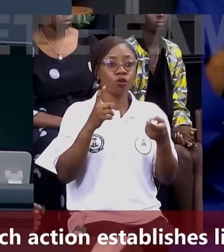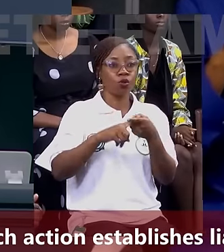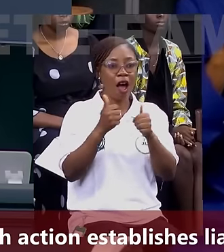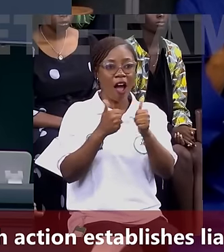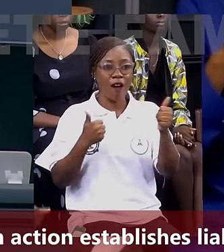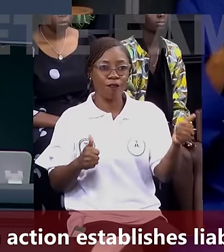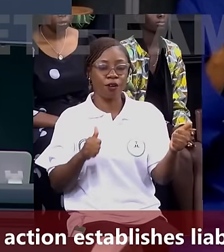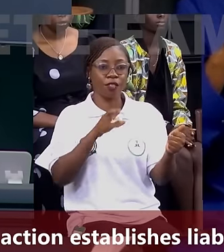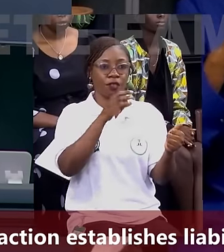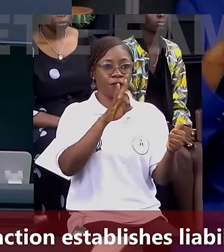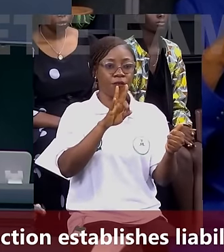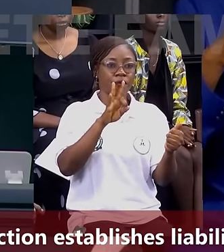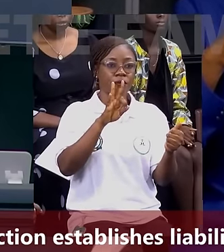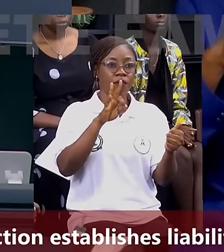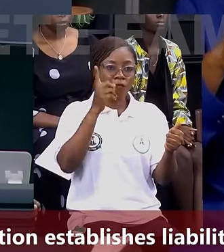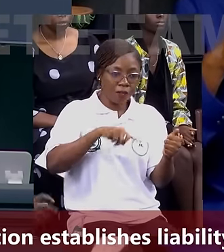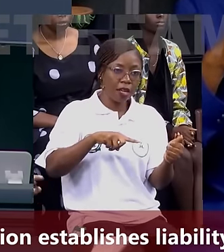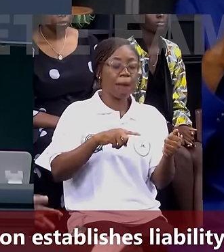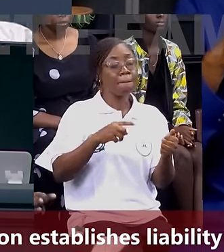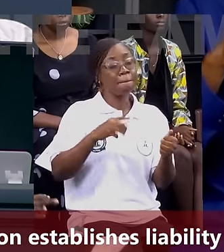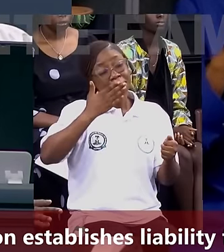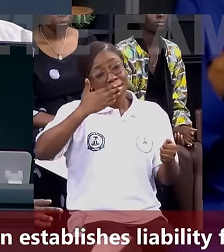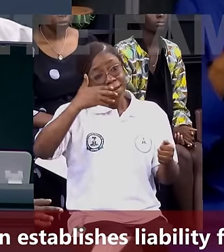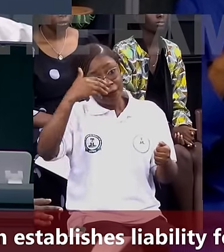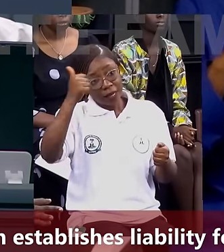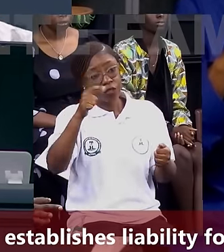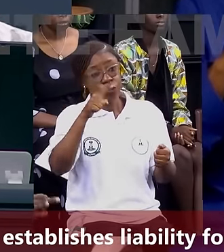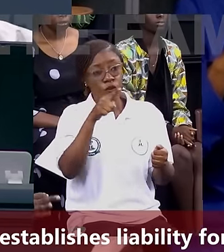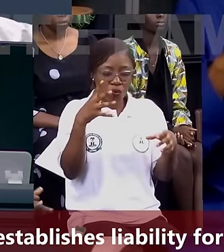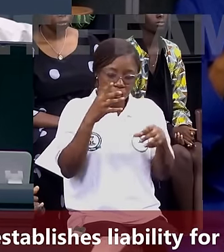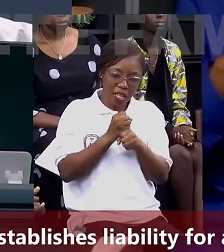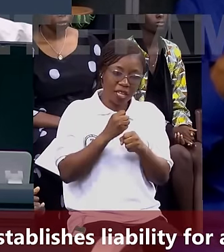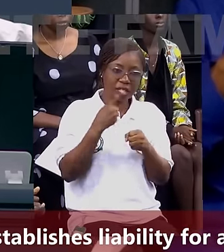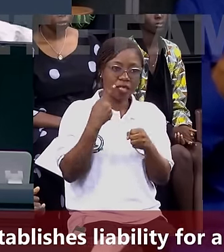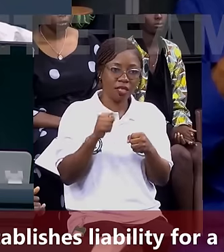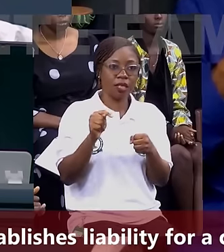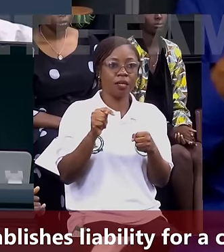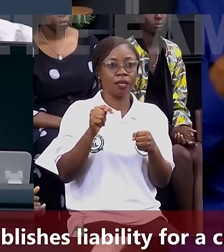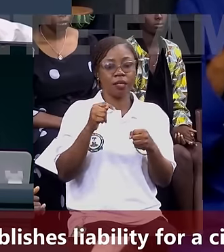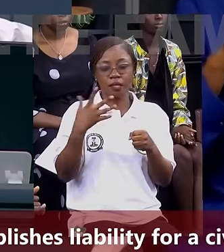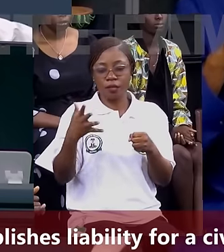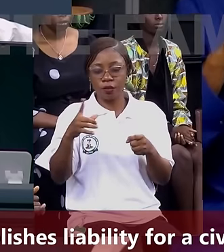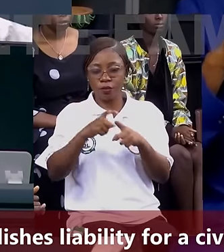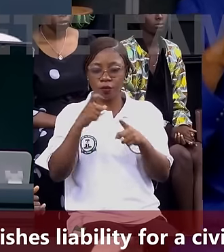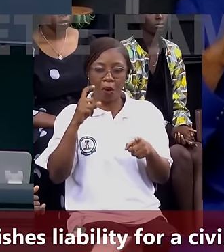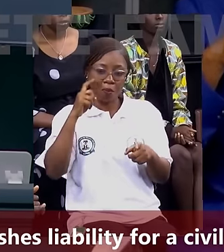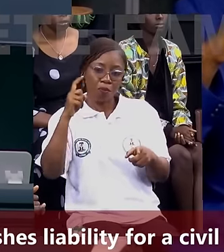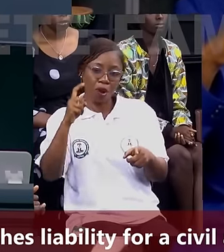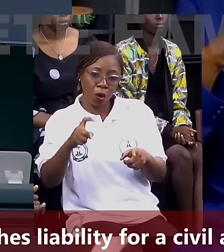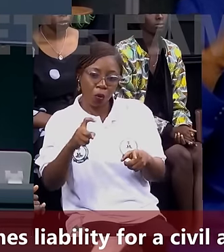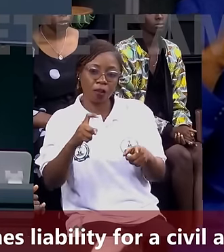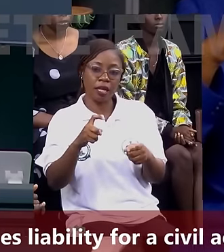products, like Honorary President have said, it's better that you get the product from recognized stores, deal directly